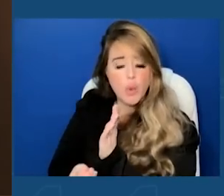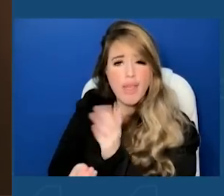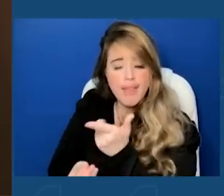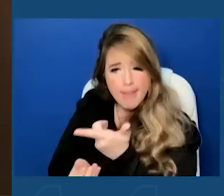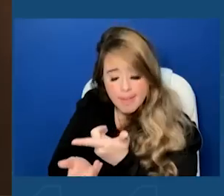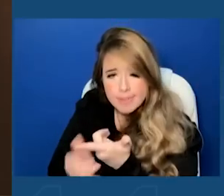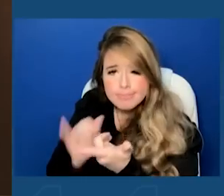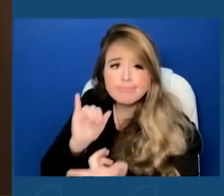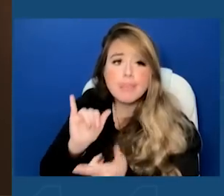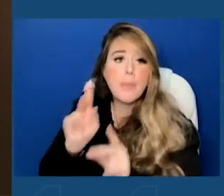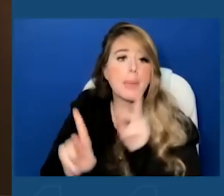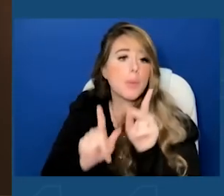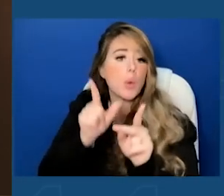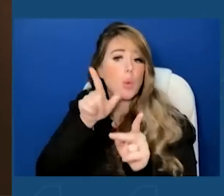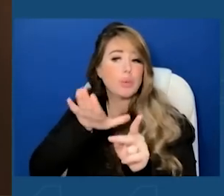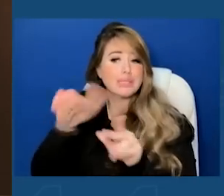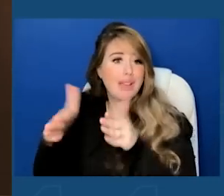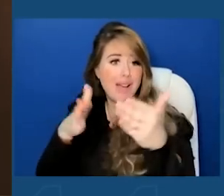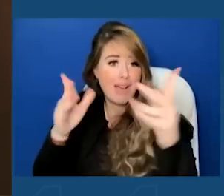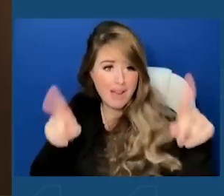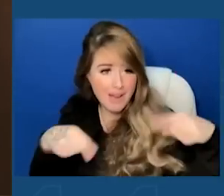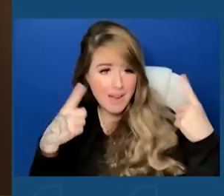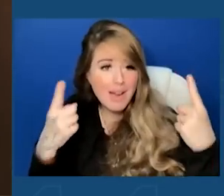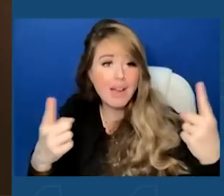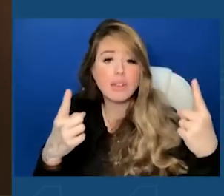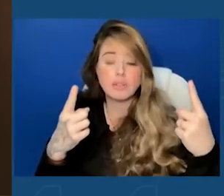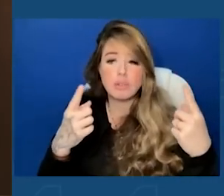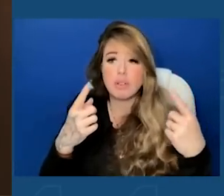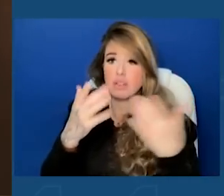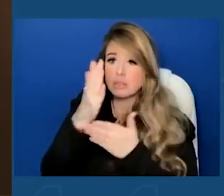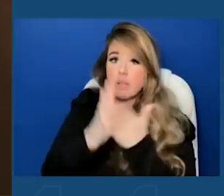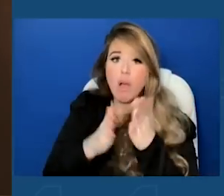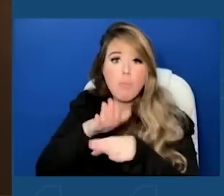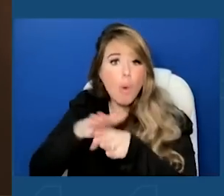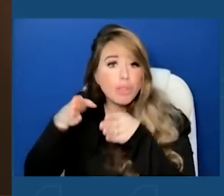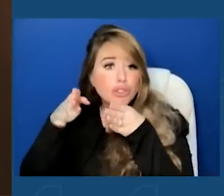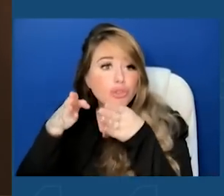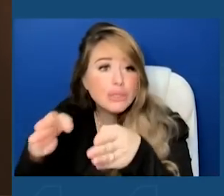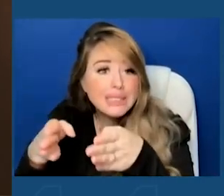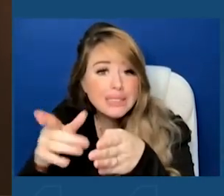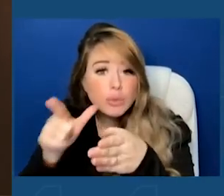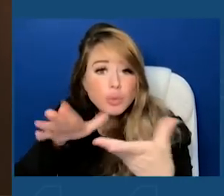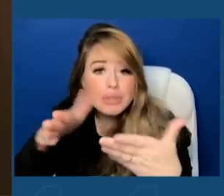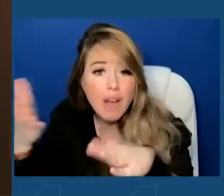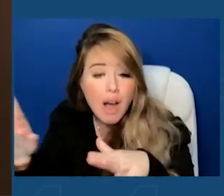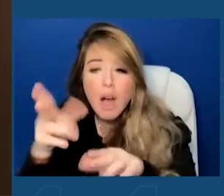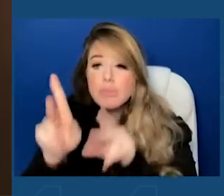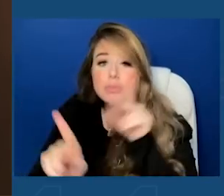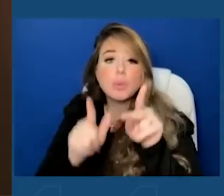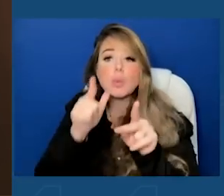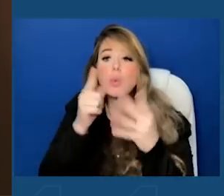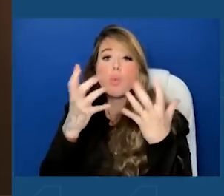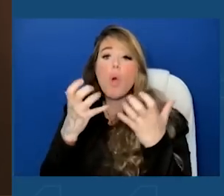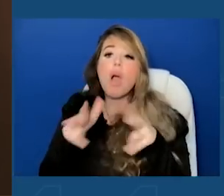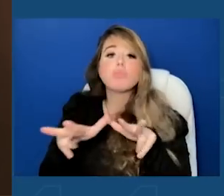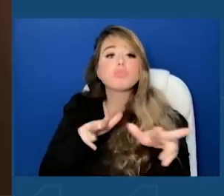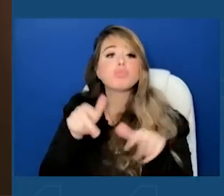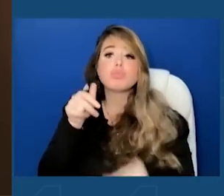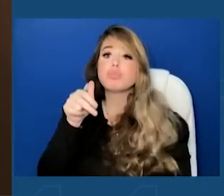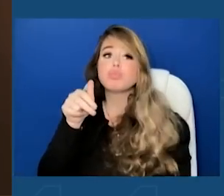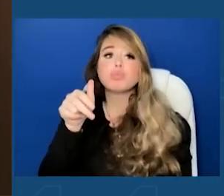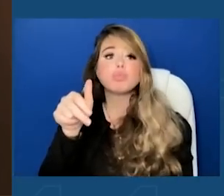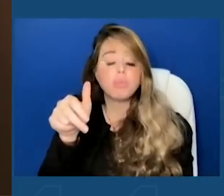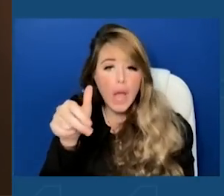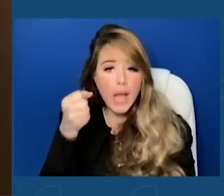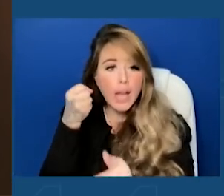deceased actually on streets in our community who were trying to walk out during storm